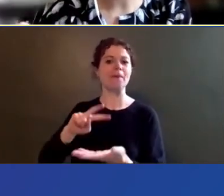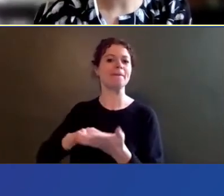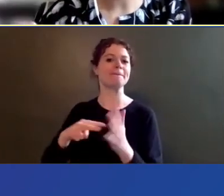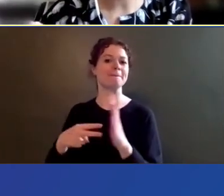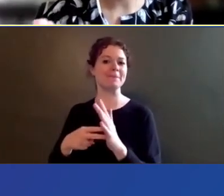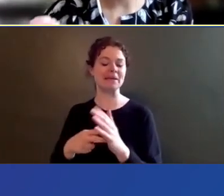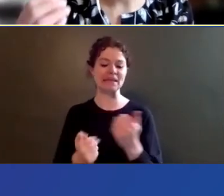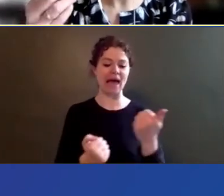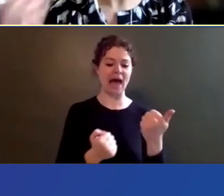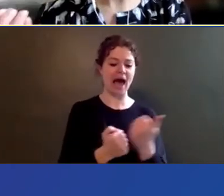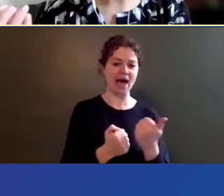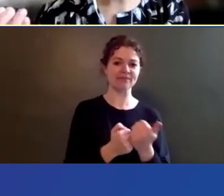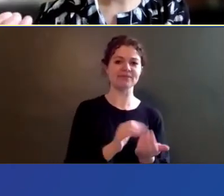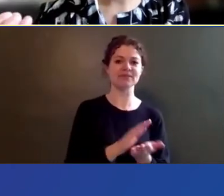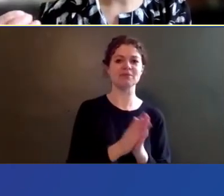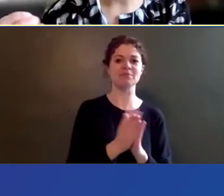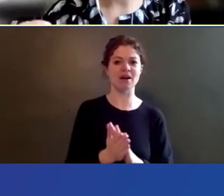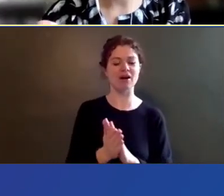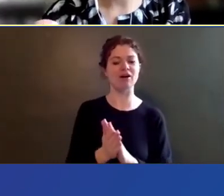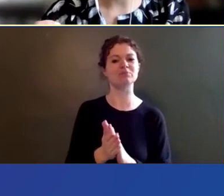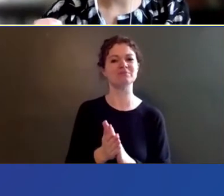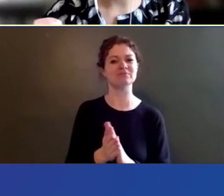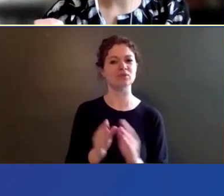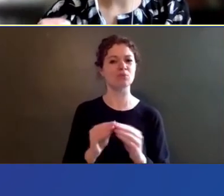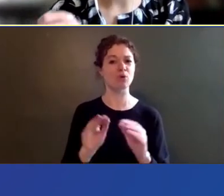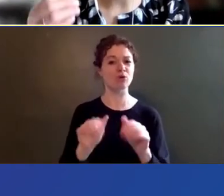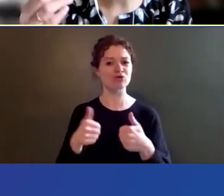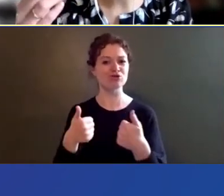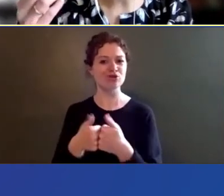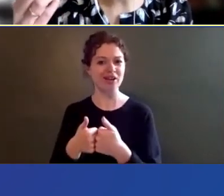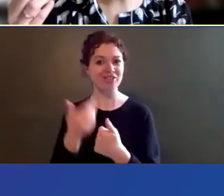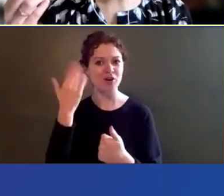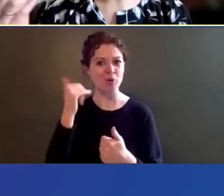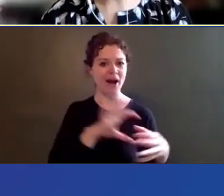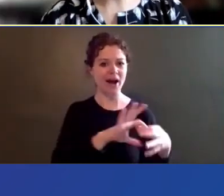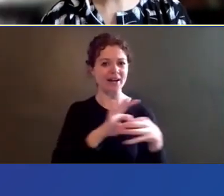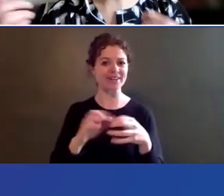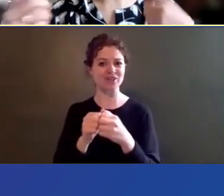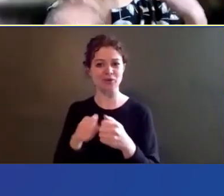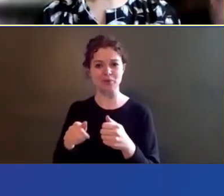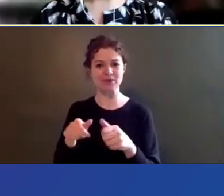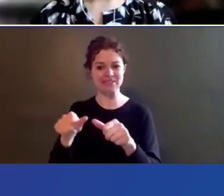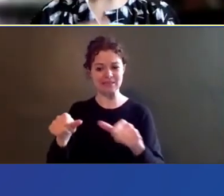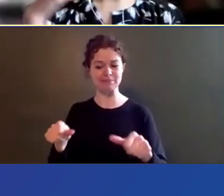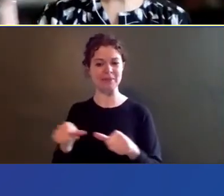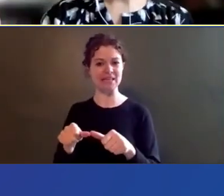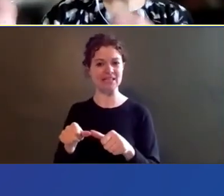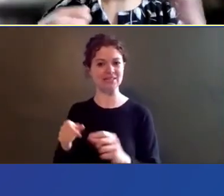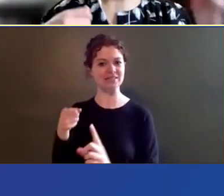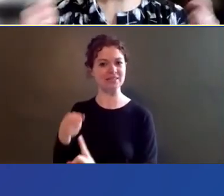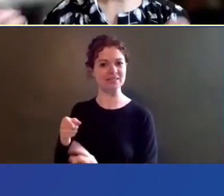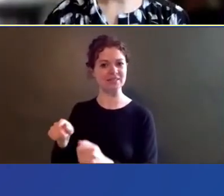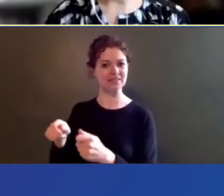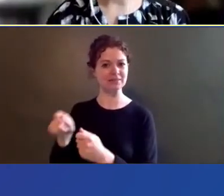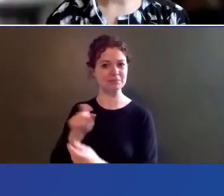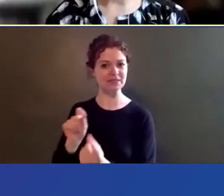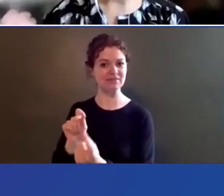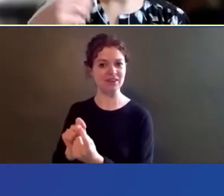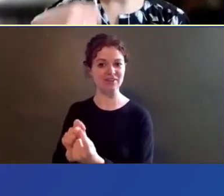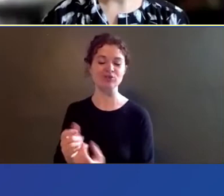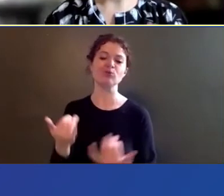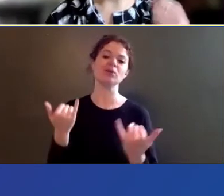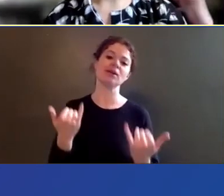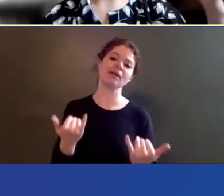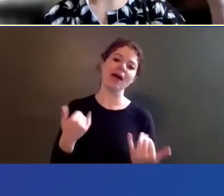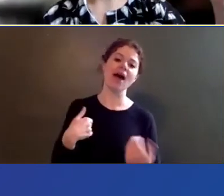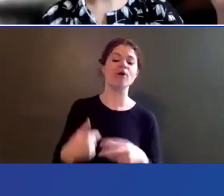place, often difficult. And so now, as I'm again back all over the place, and I live